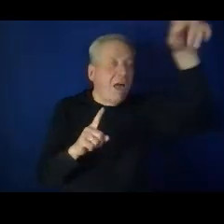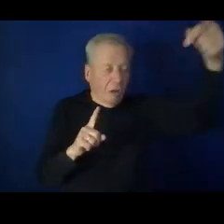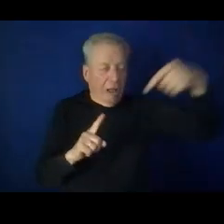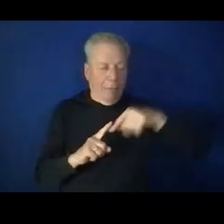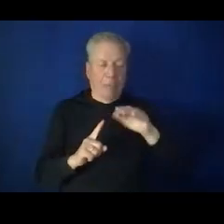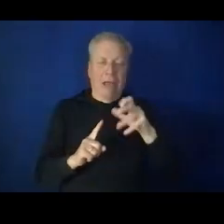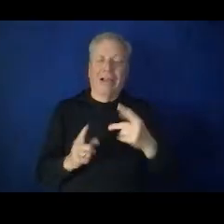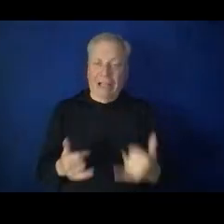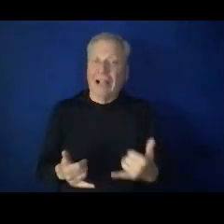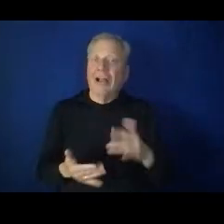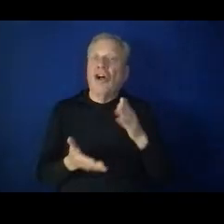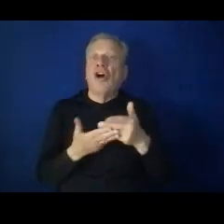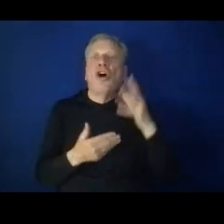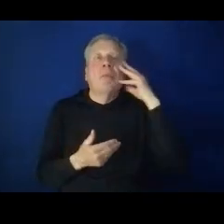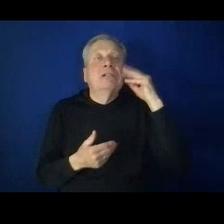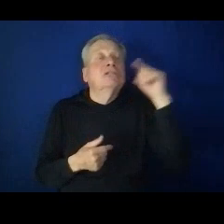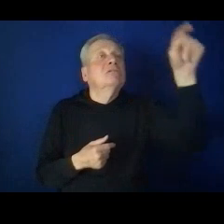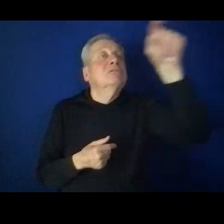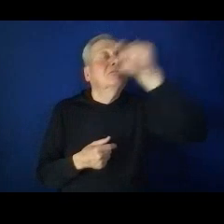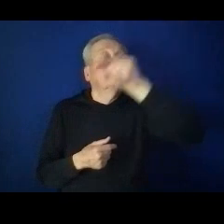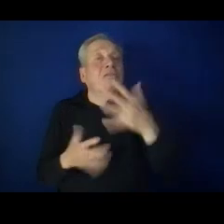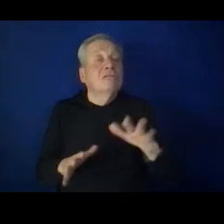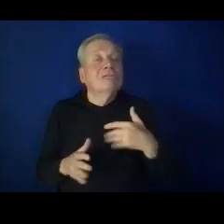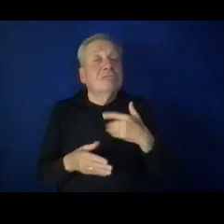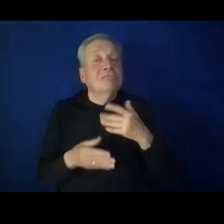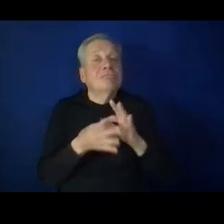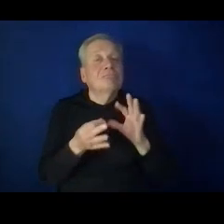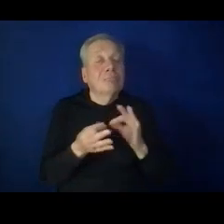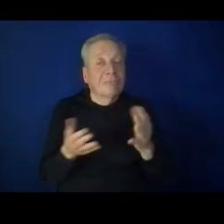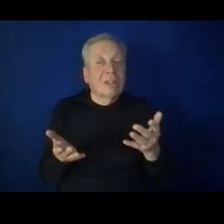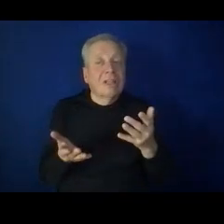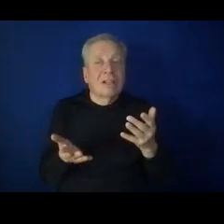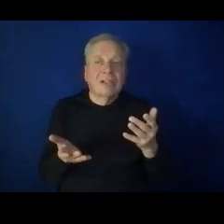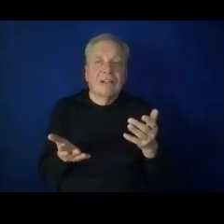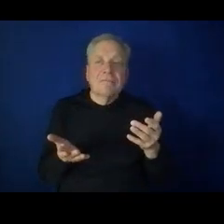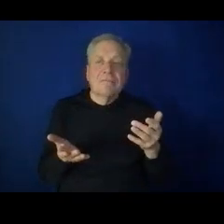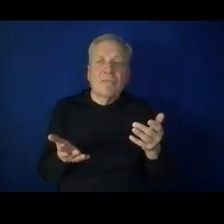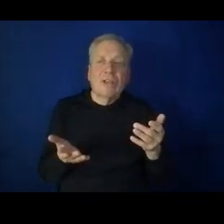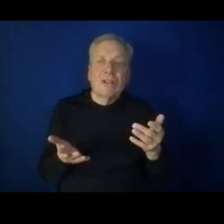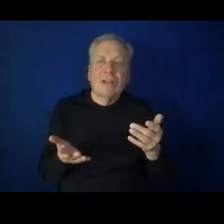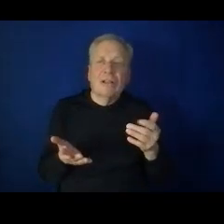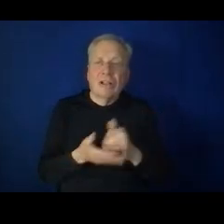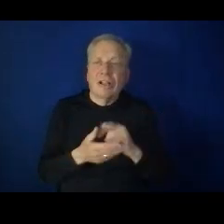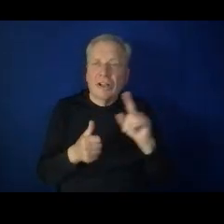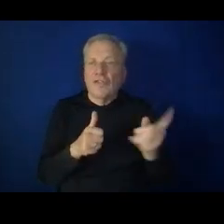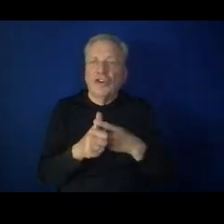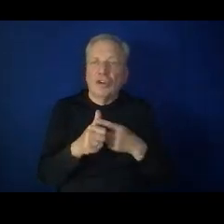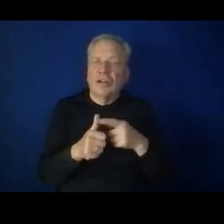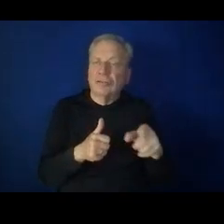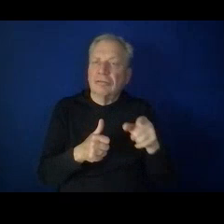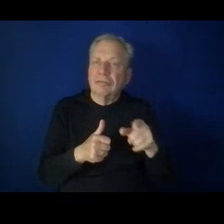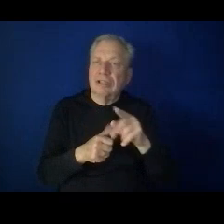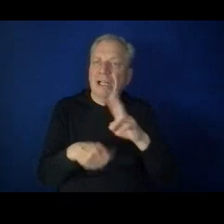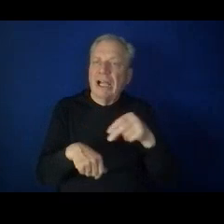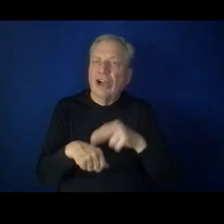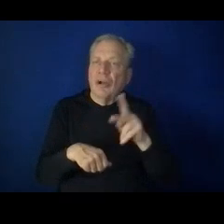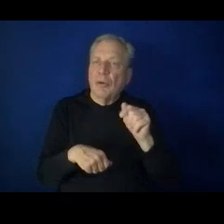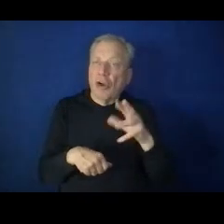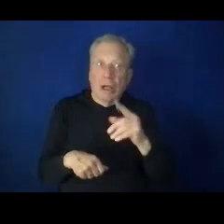what some of those other parks are like back to working in the world's first national park, which grateful to be